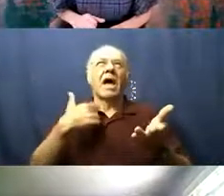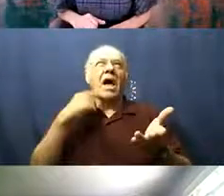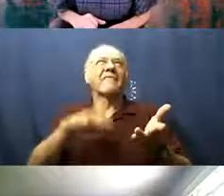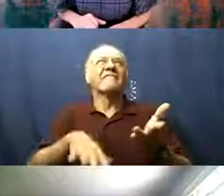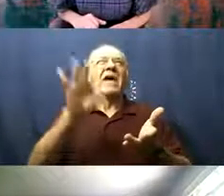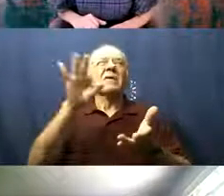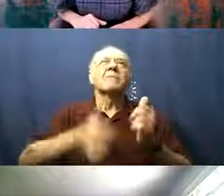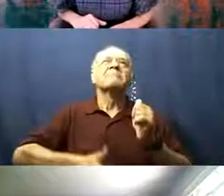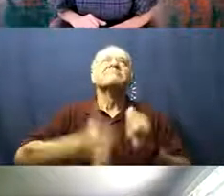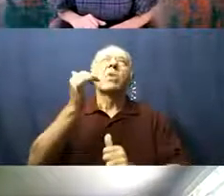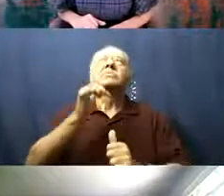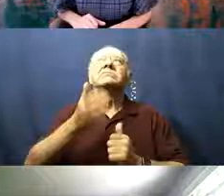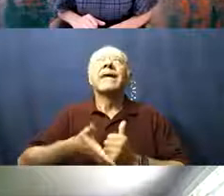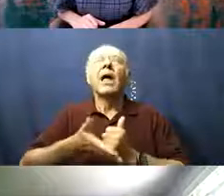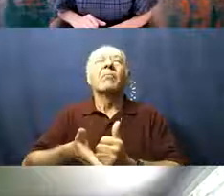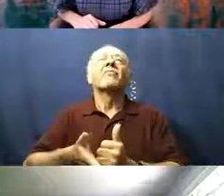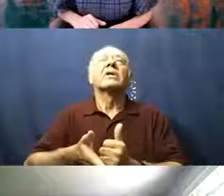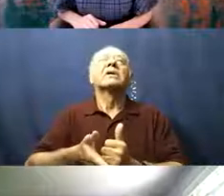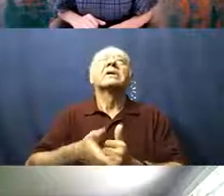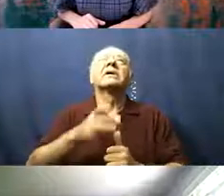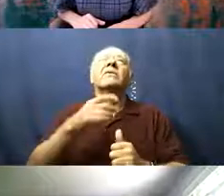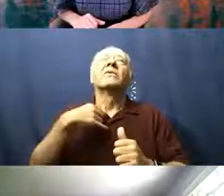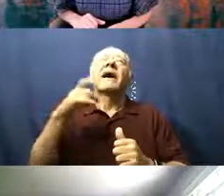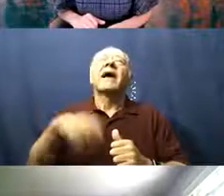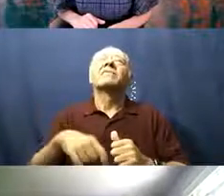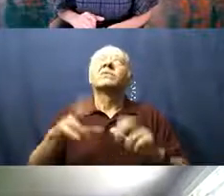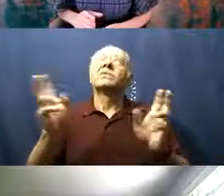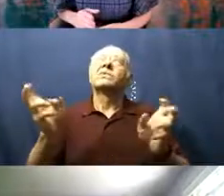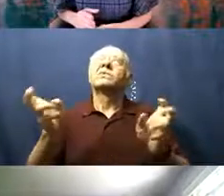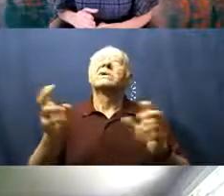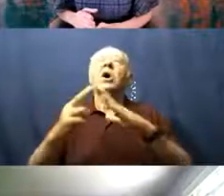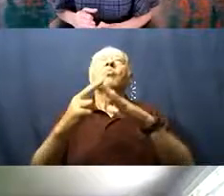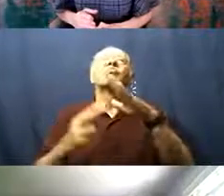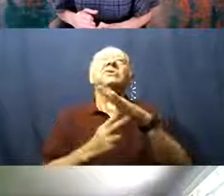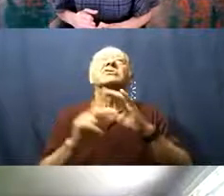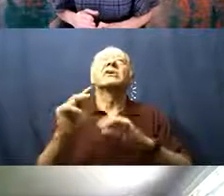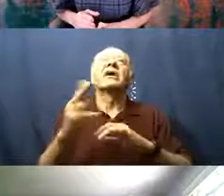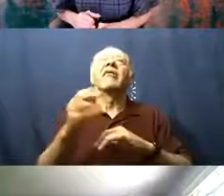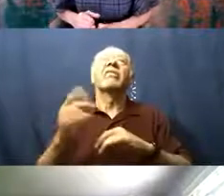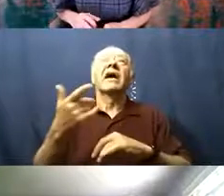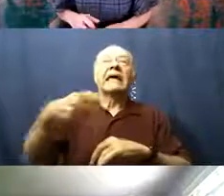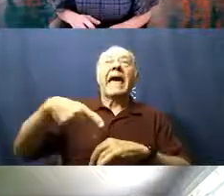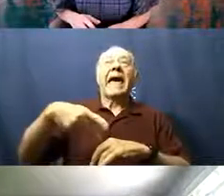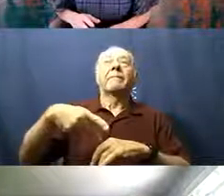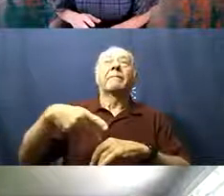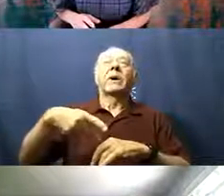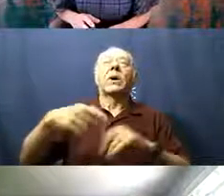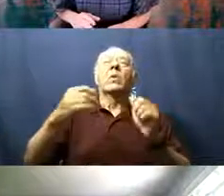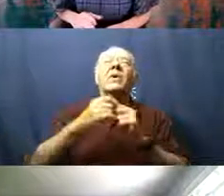most helpful is bridging the gap with very